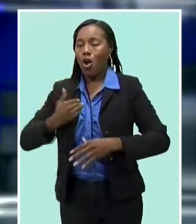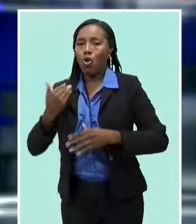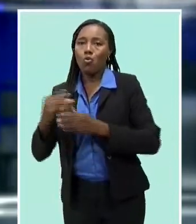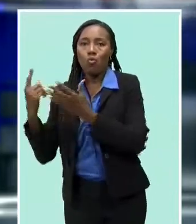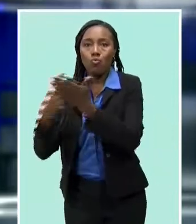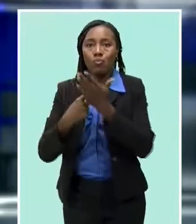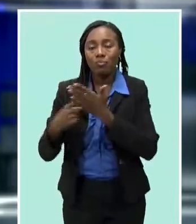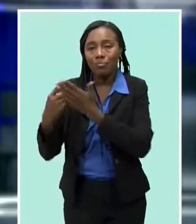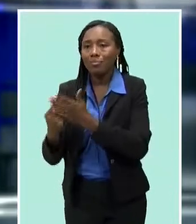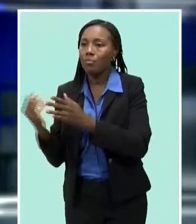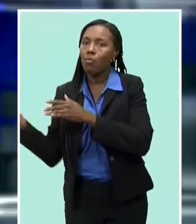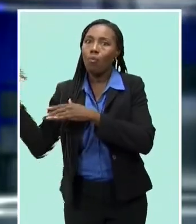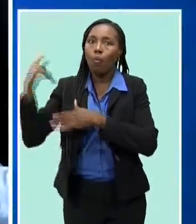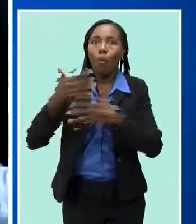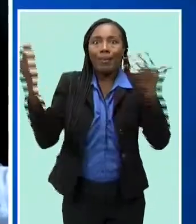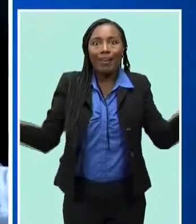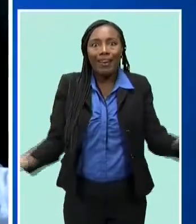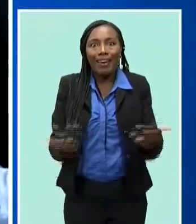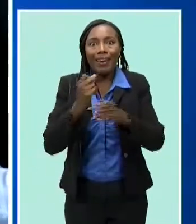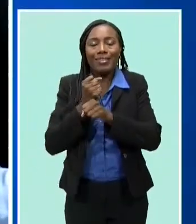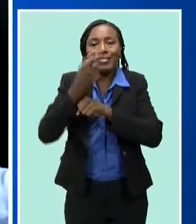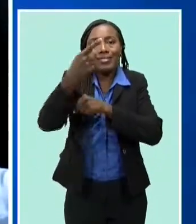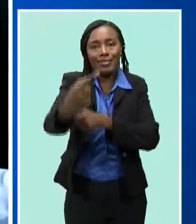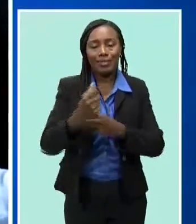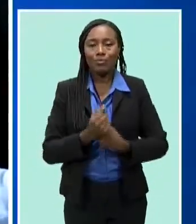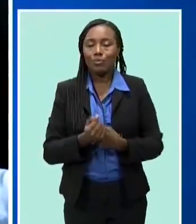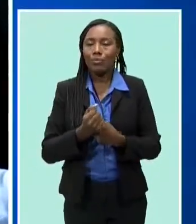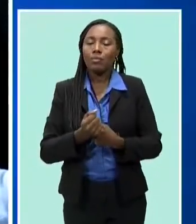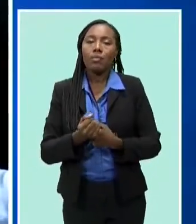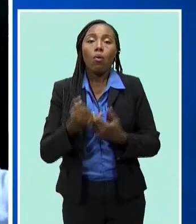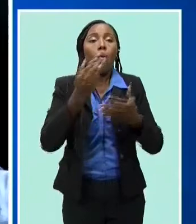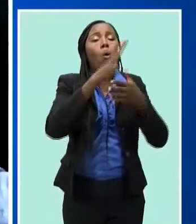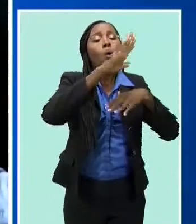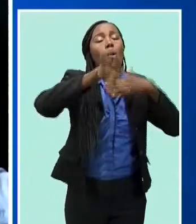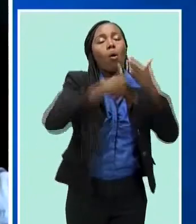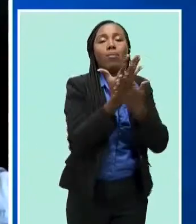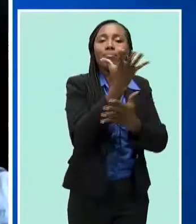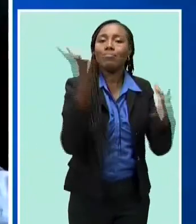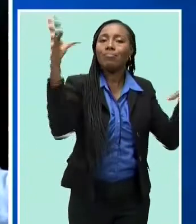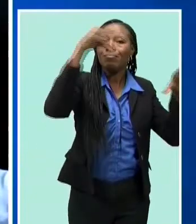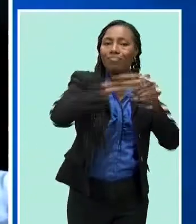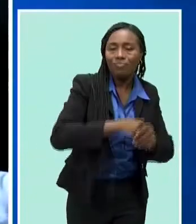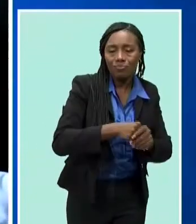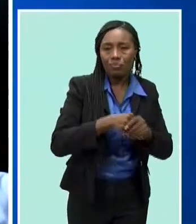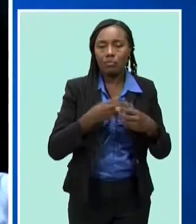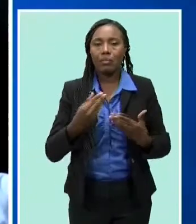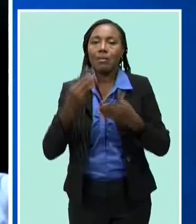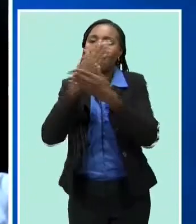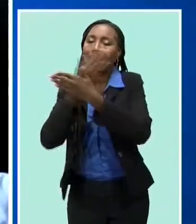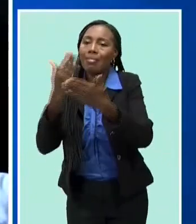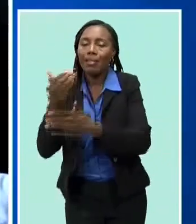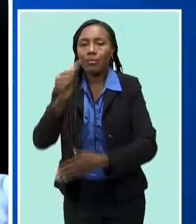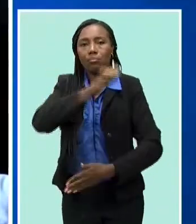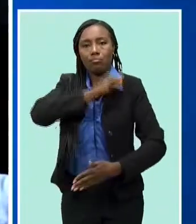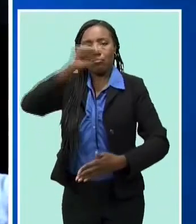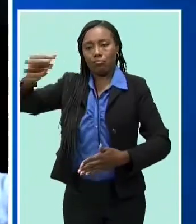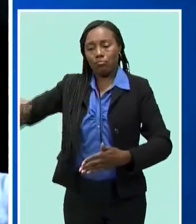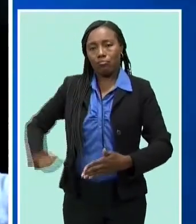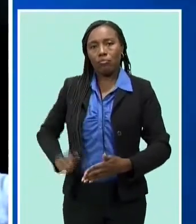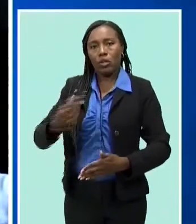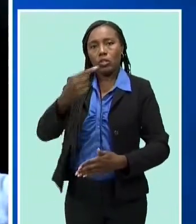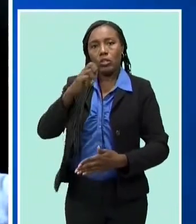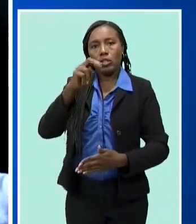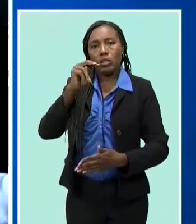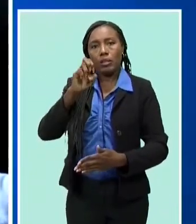year. I want to thank all who were involved at all levels, the Ambassador at Geneva in particular,